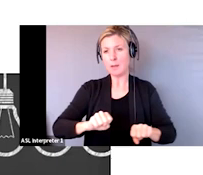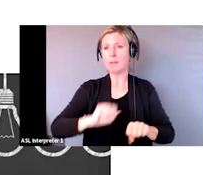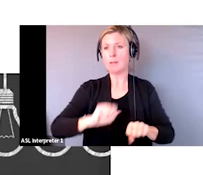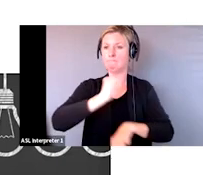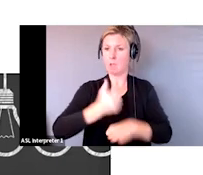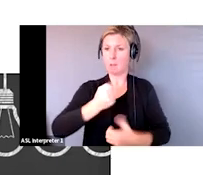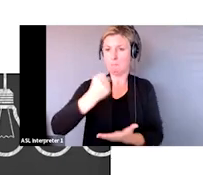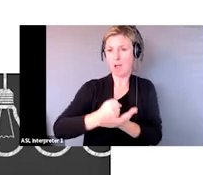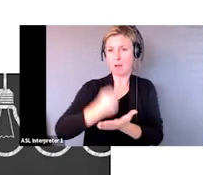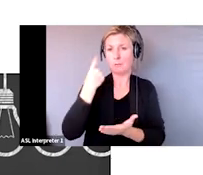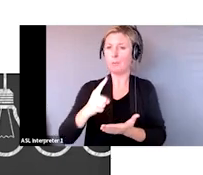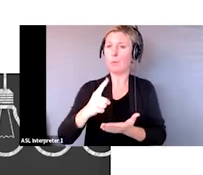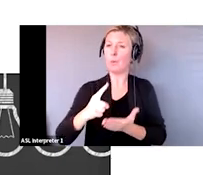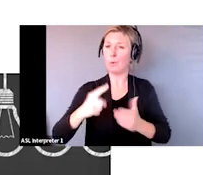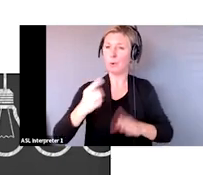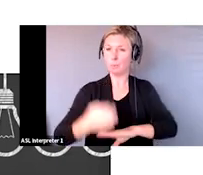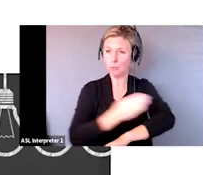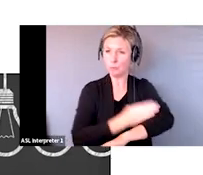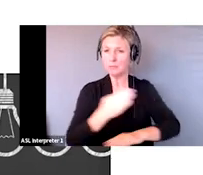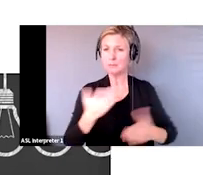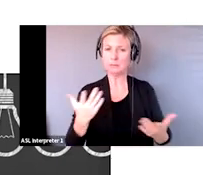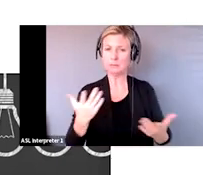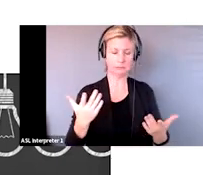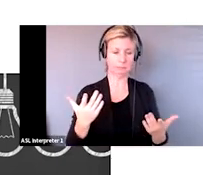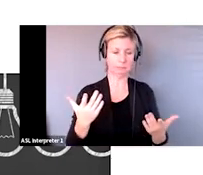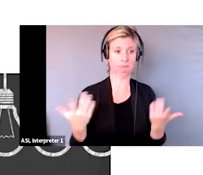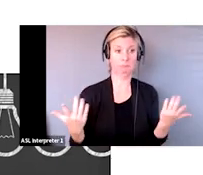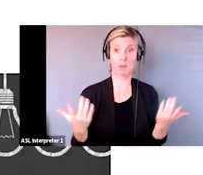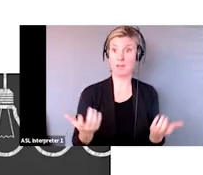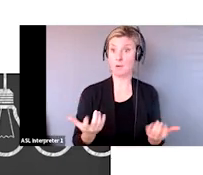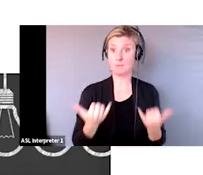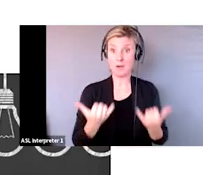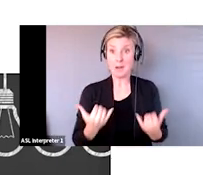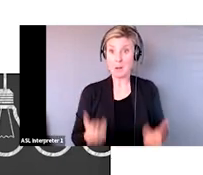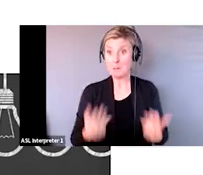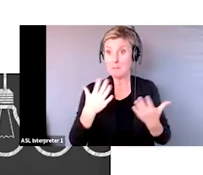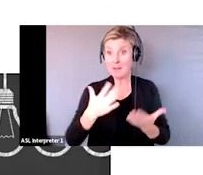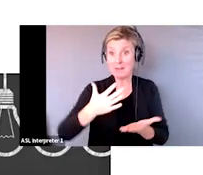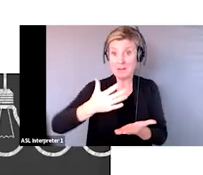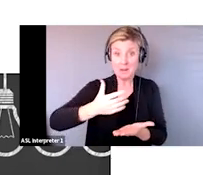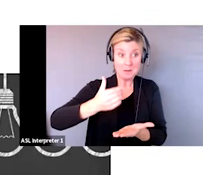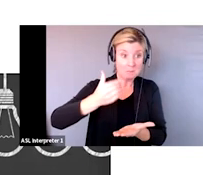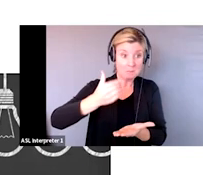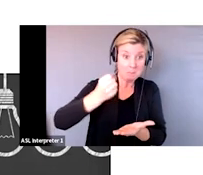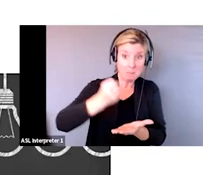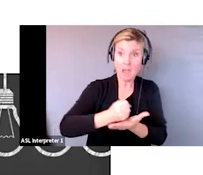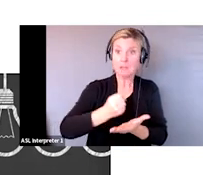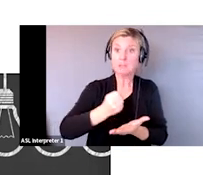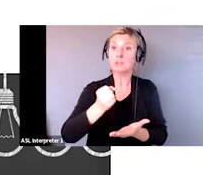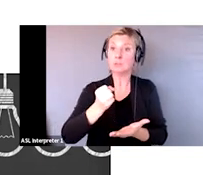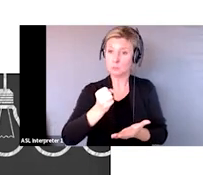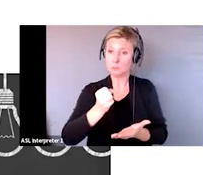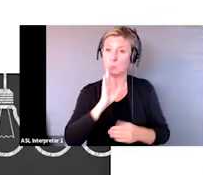all of these things, and many, many patents now are improvements on existing technologies.